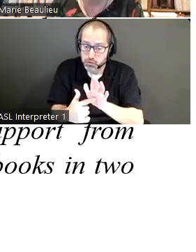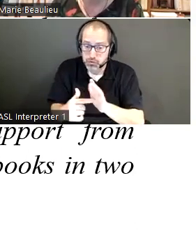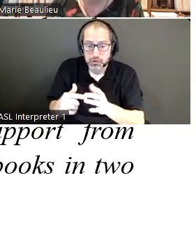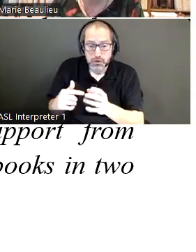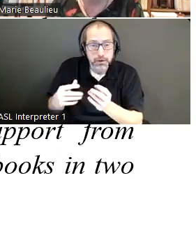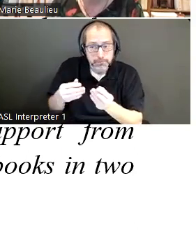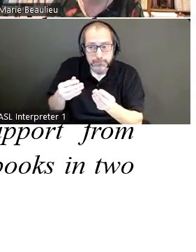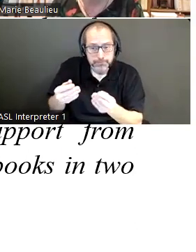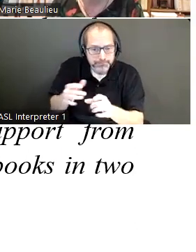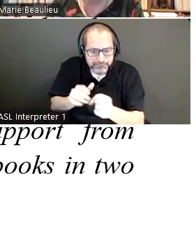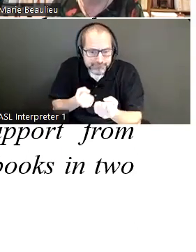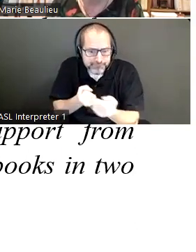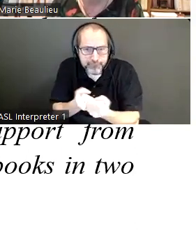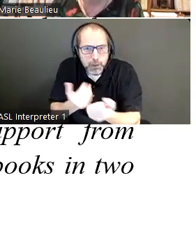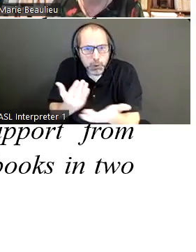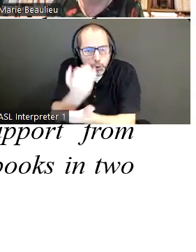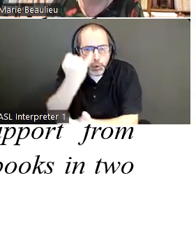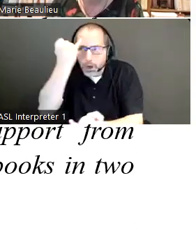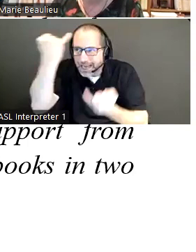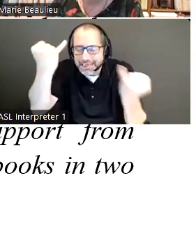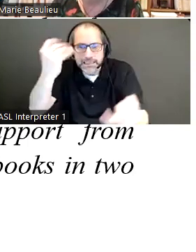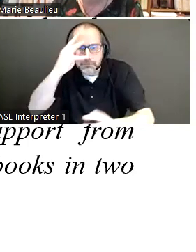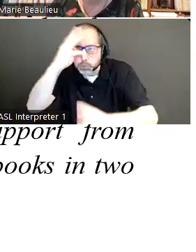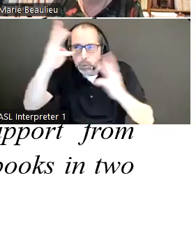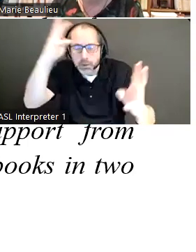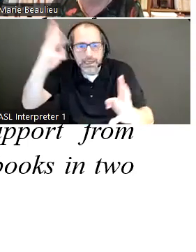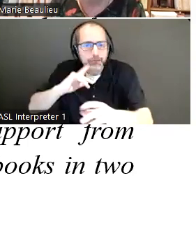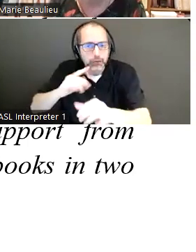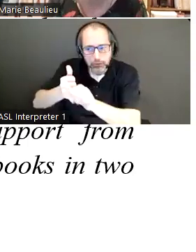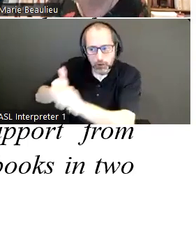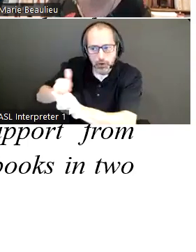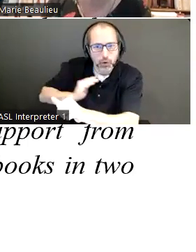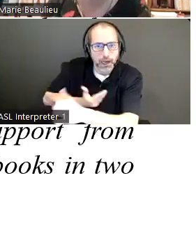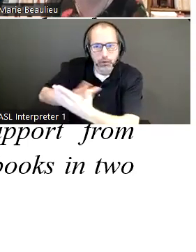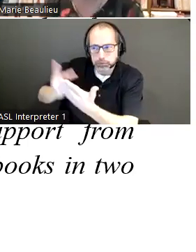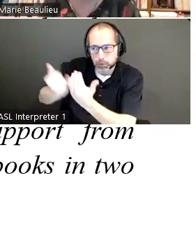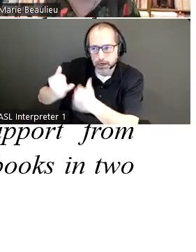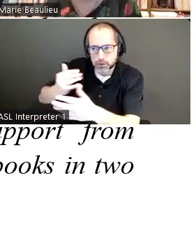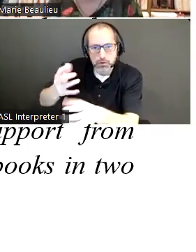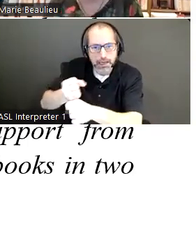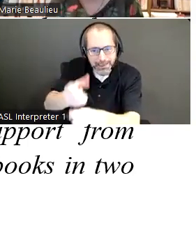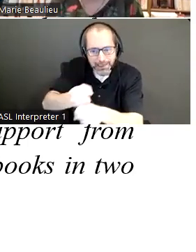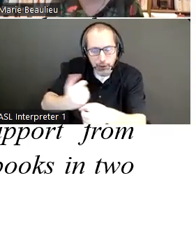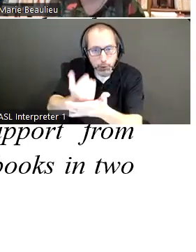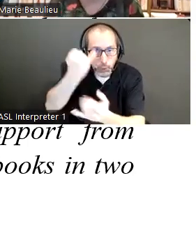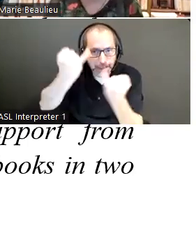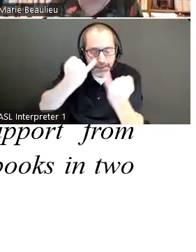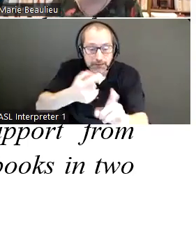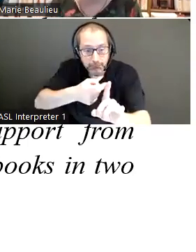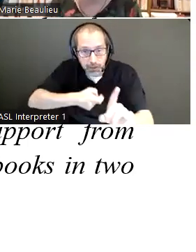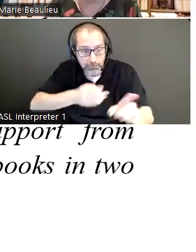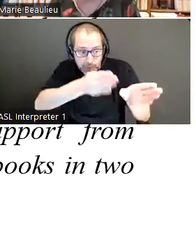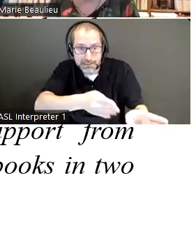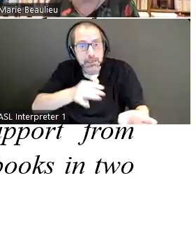ideas to be developed according to the objective of the program. And this time the idea was coming from a resident. So it's not only a